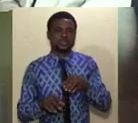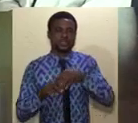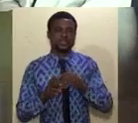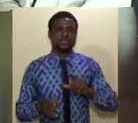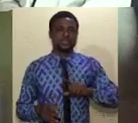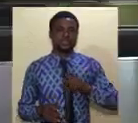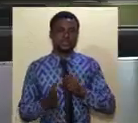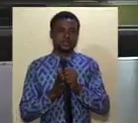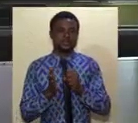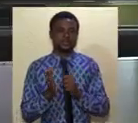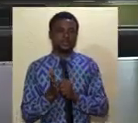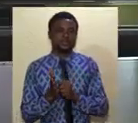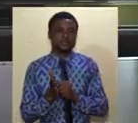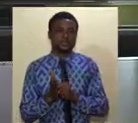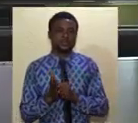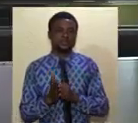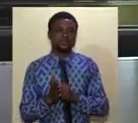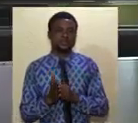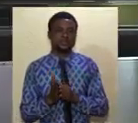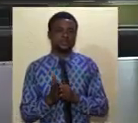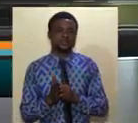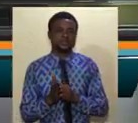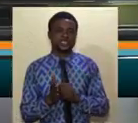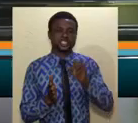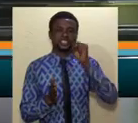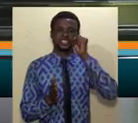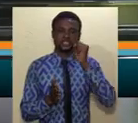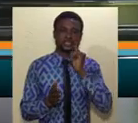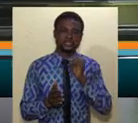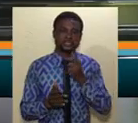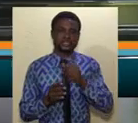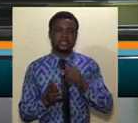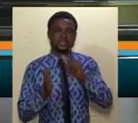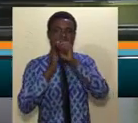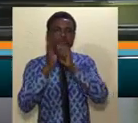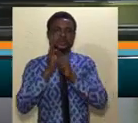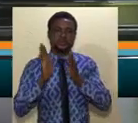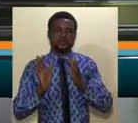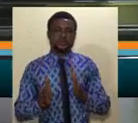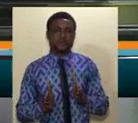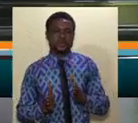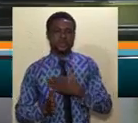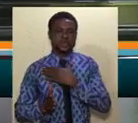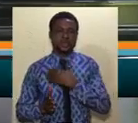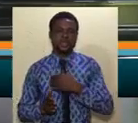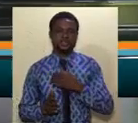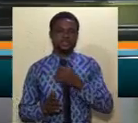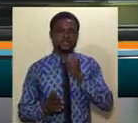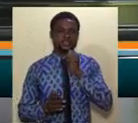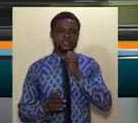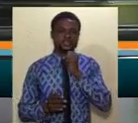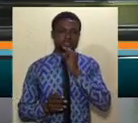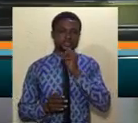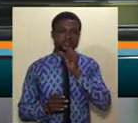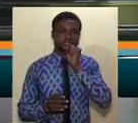in Lagos State. Mrs. Vaivo Adeniyi is a legal practitioner, and she's